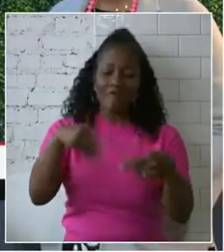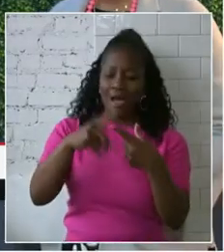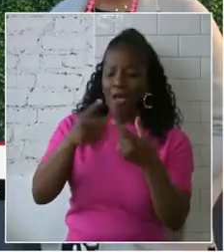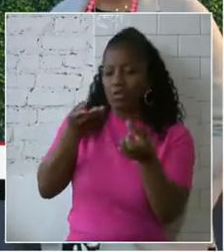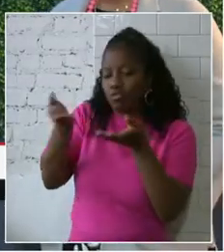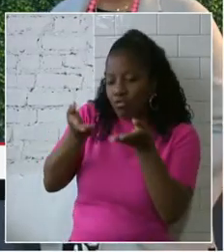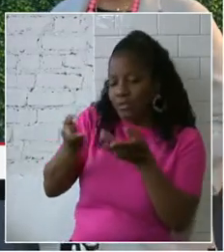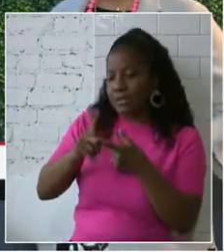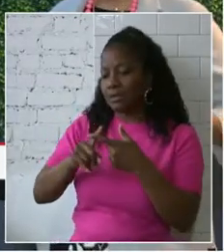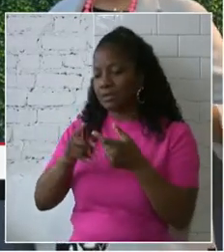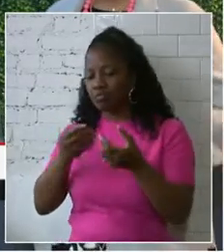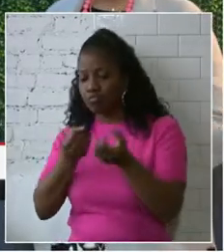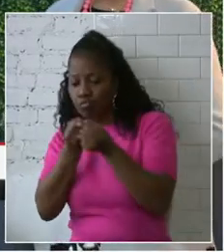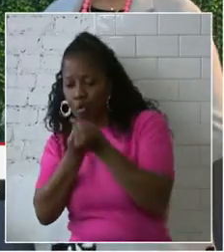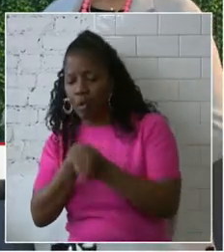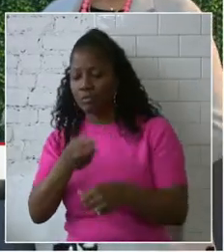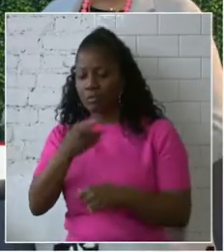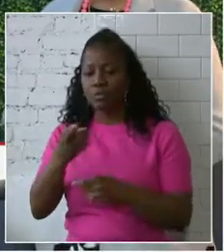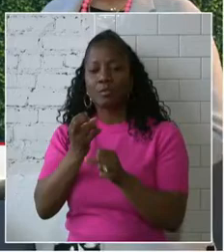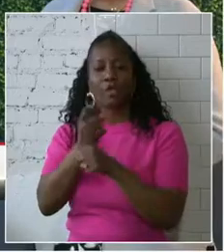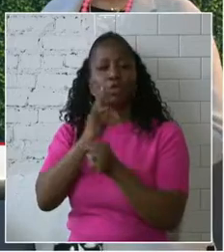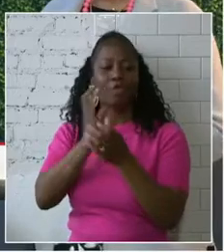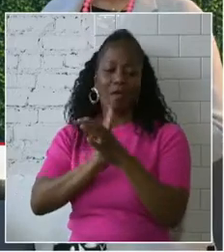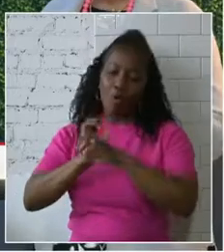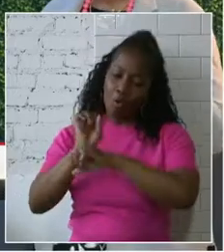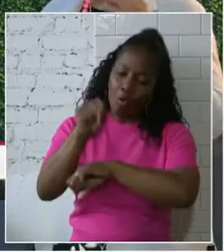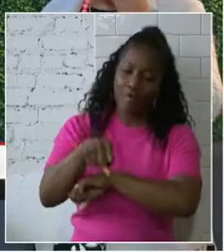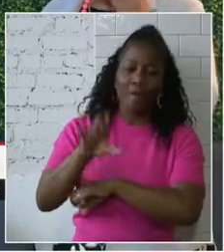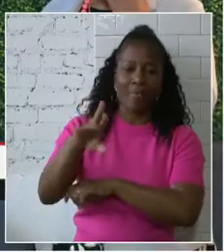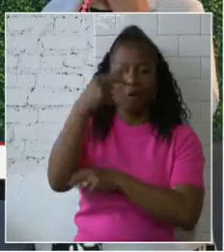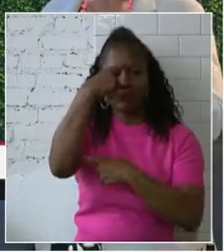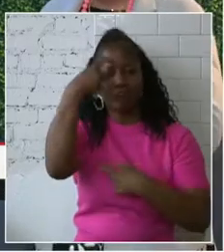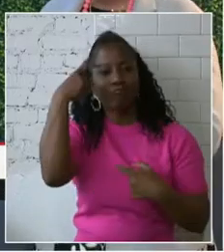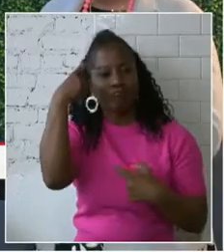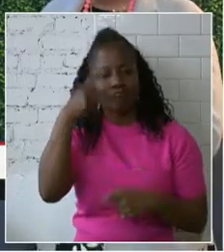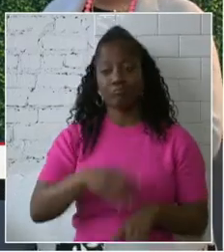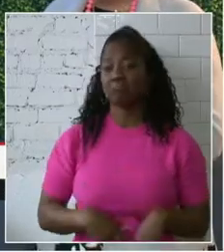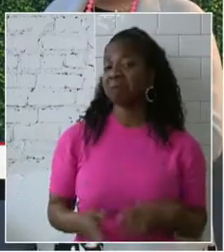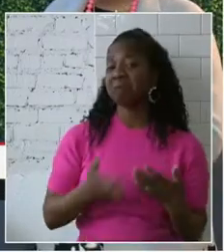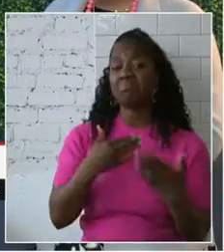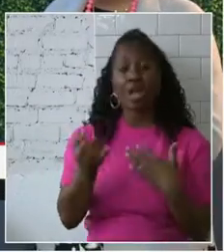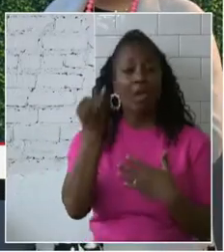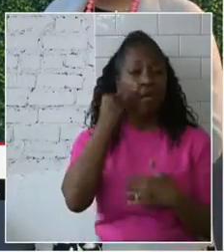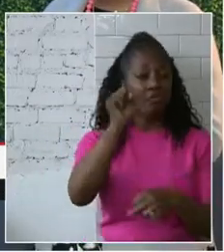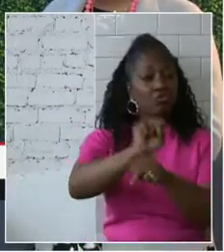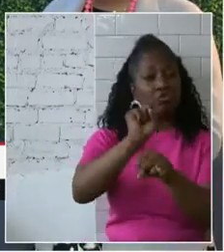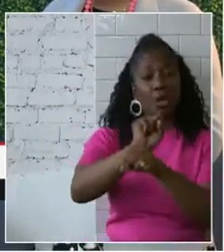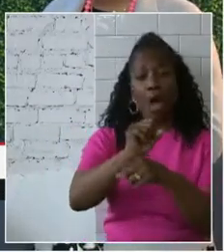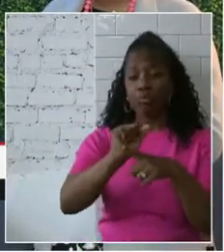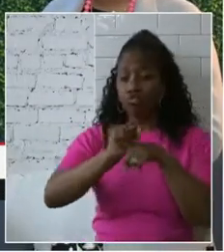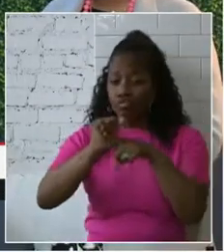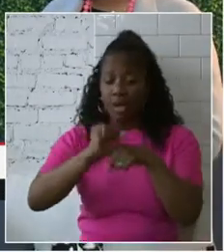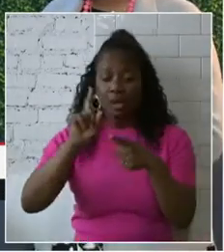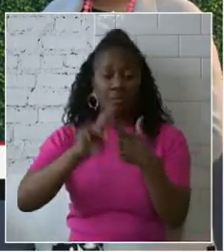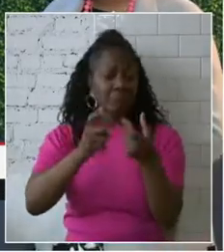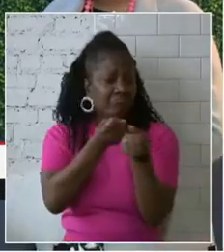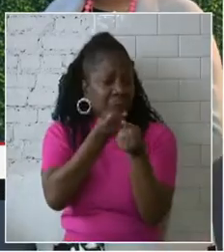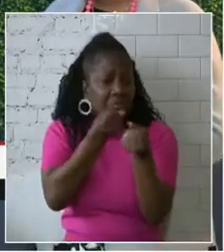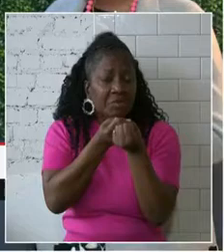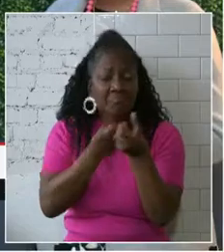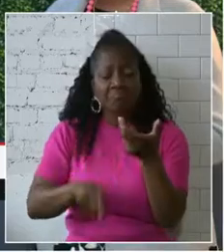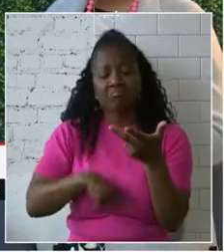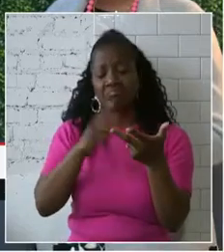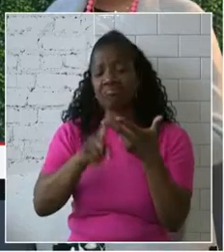to overcome the hurt and trauma of their past. Whether they need job training, subsidized employment, continuing